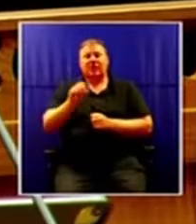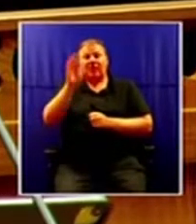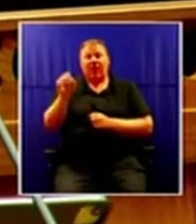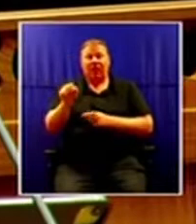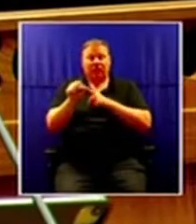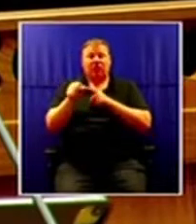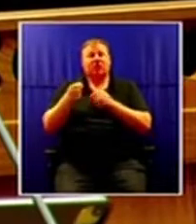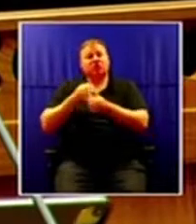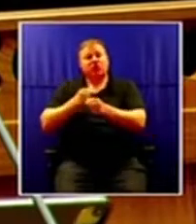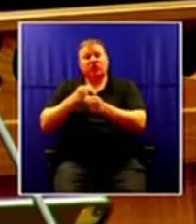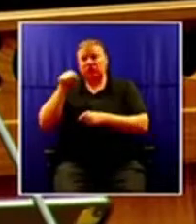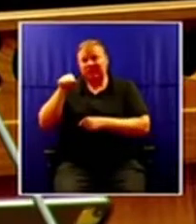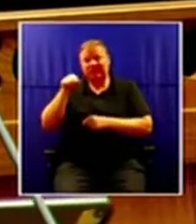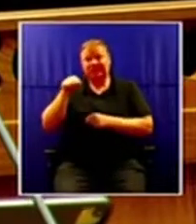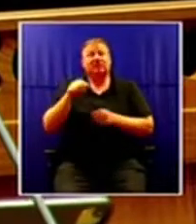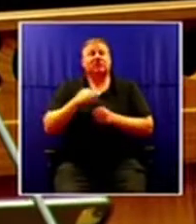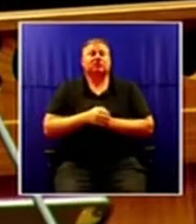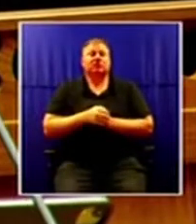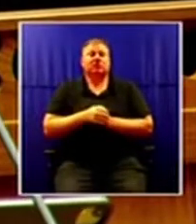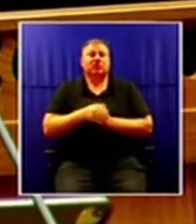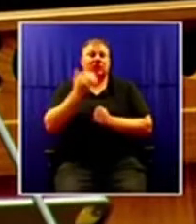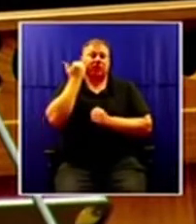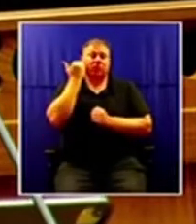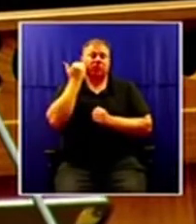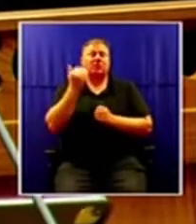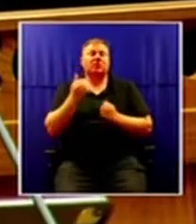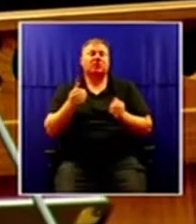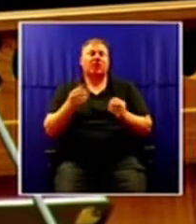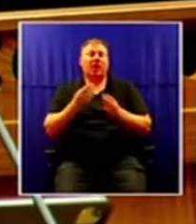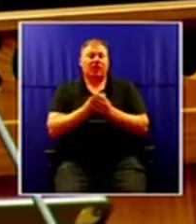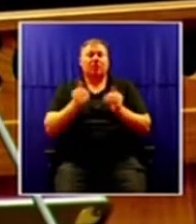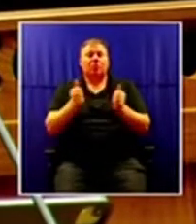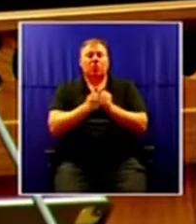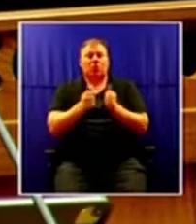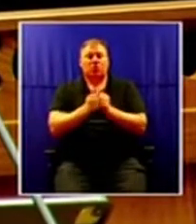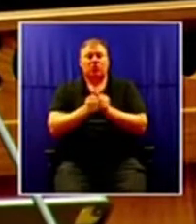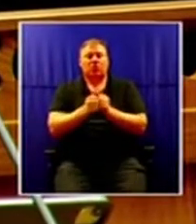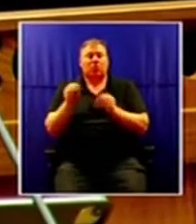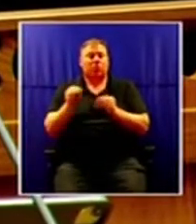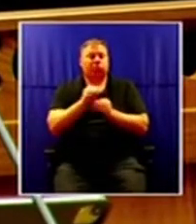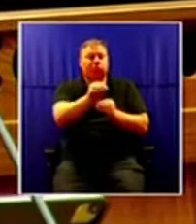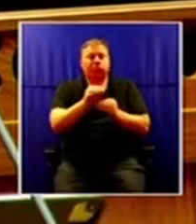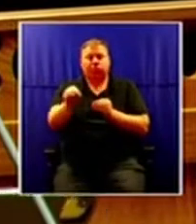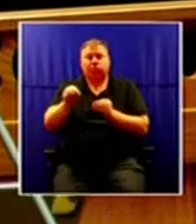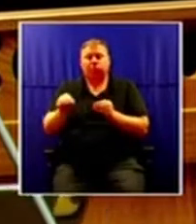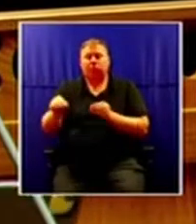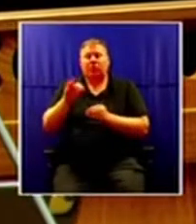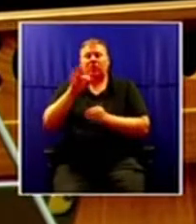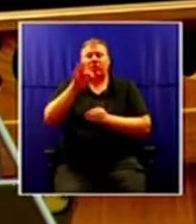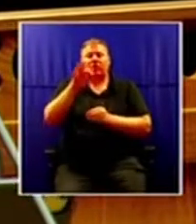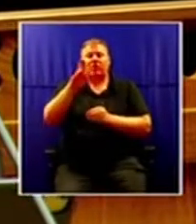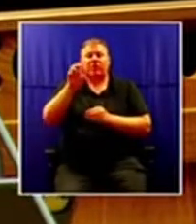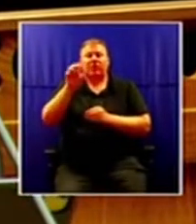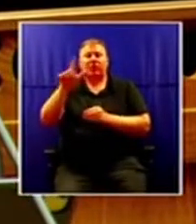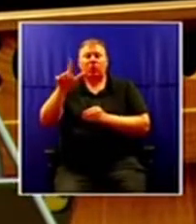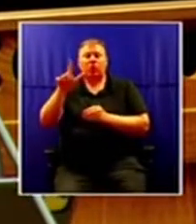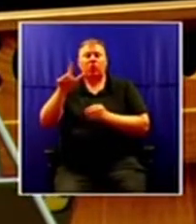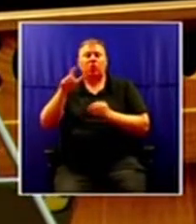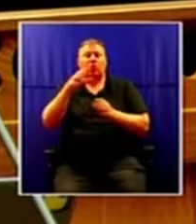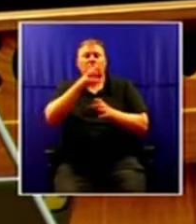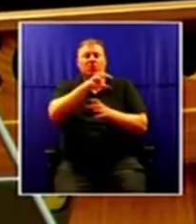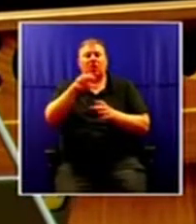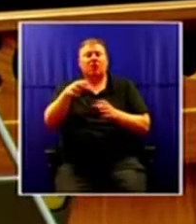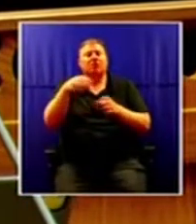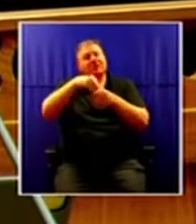have successfully deployed hydrogen fuel cells to provide electricity in some of our